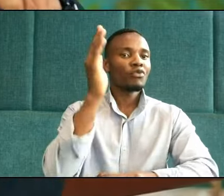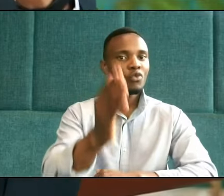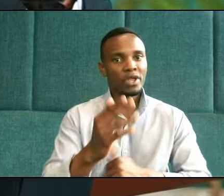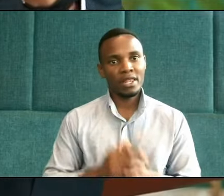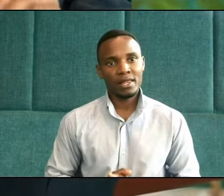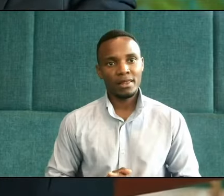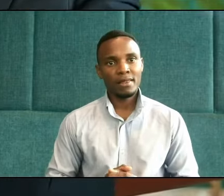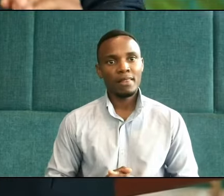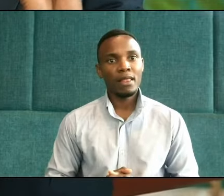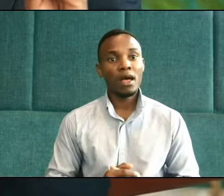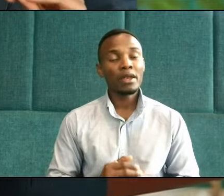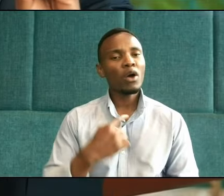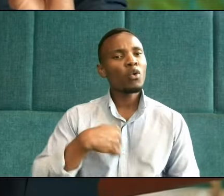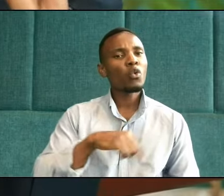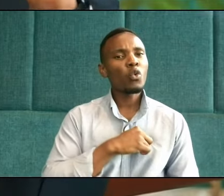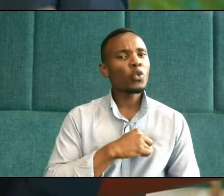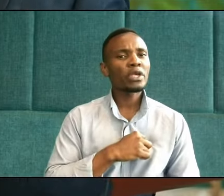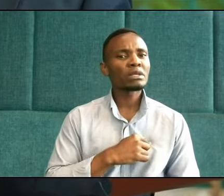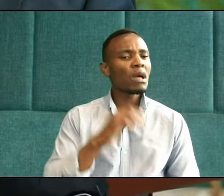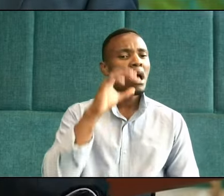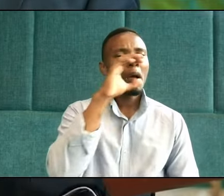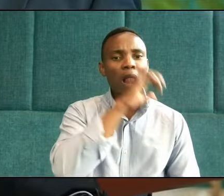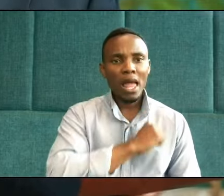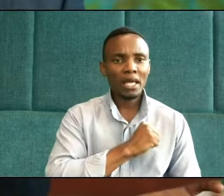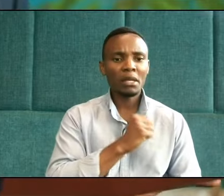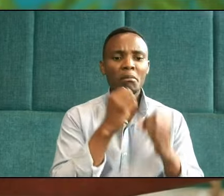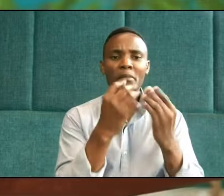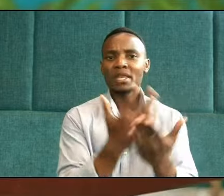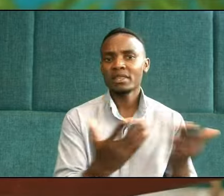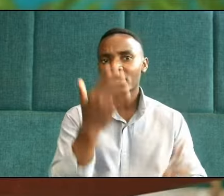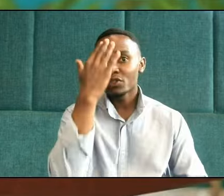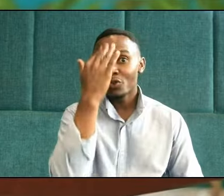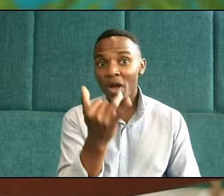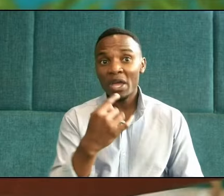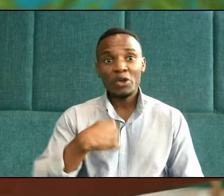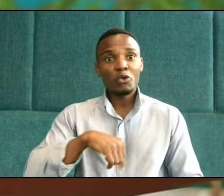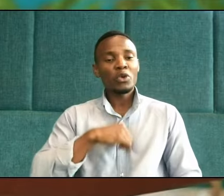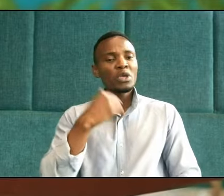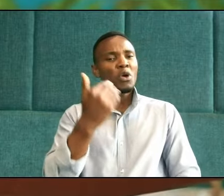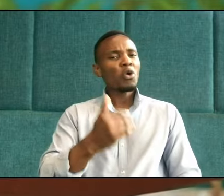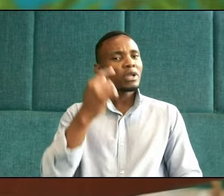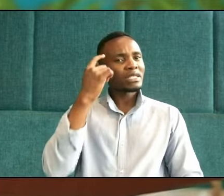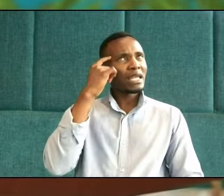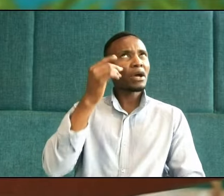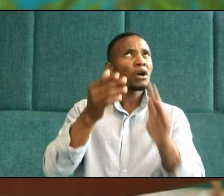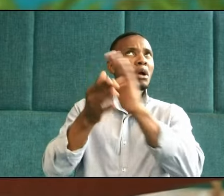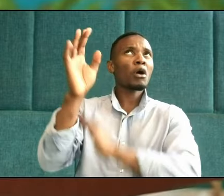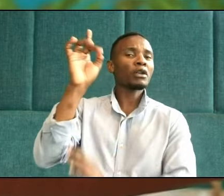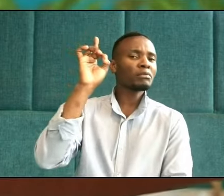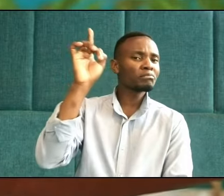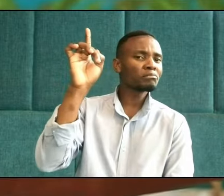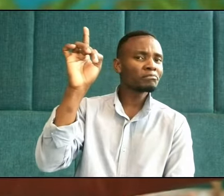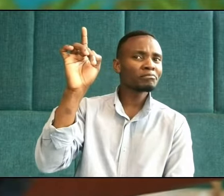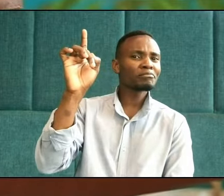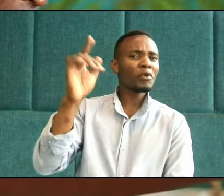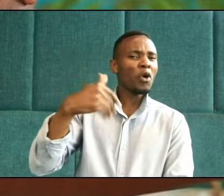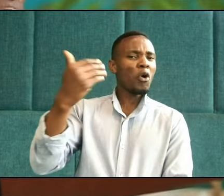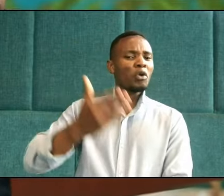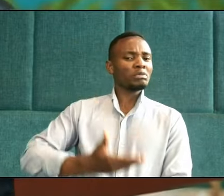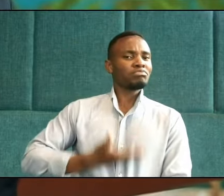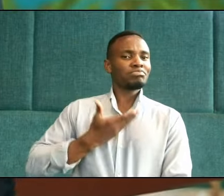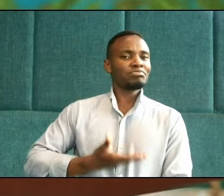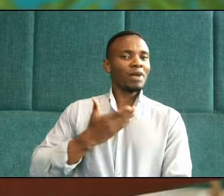why we are lacking in so many areas, it's because we always view God as a God who is furious